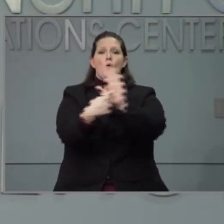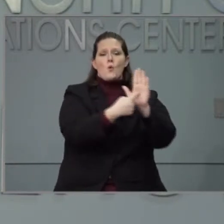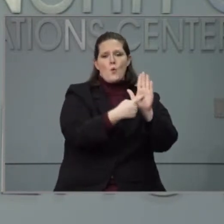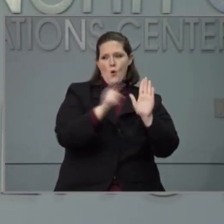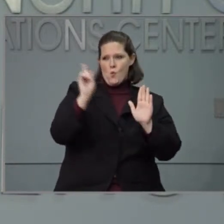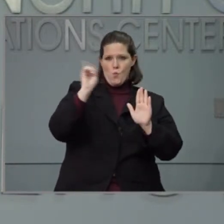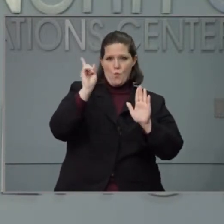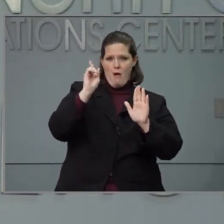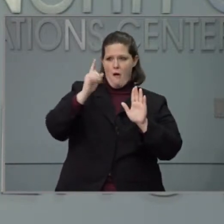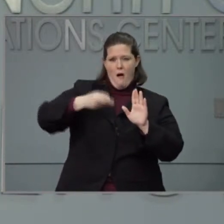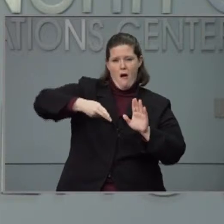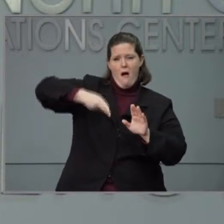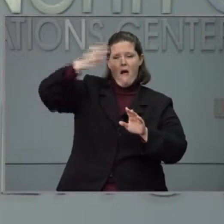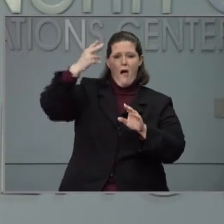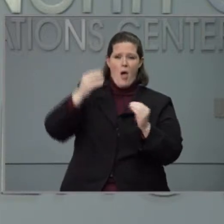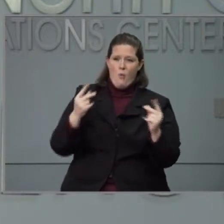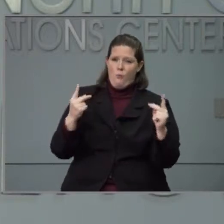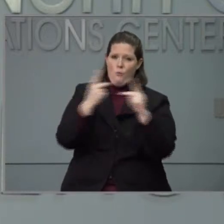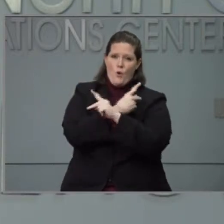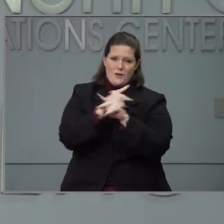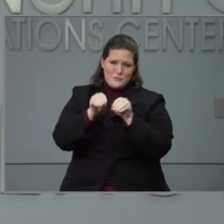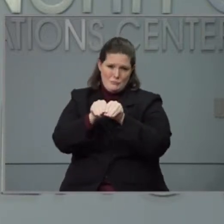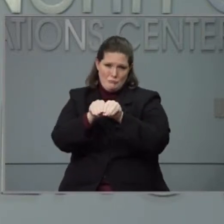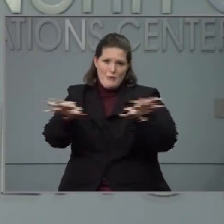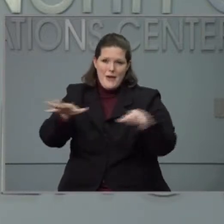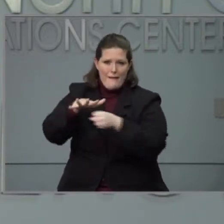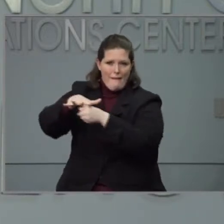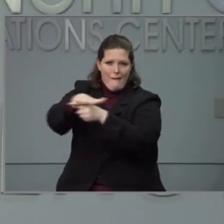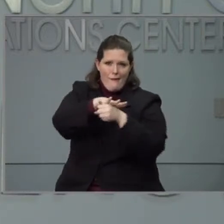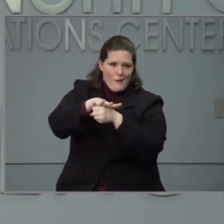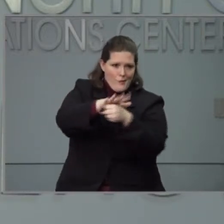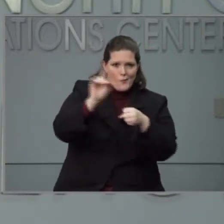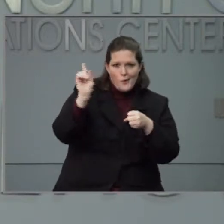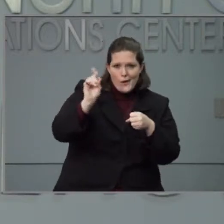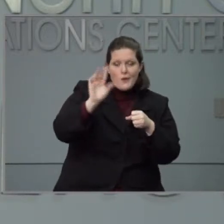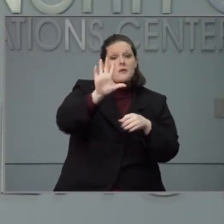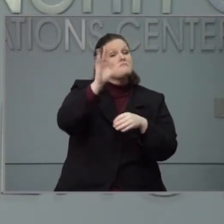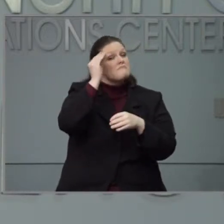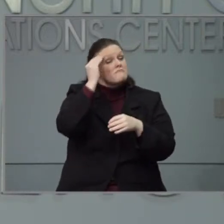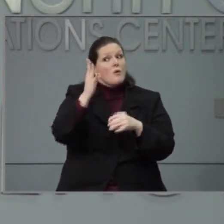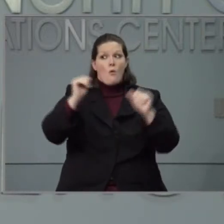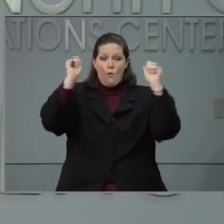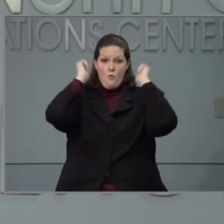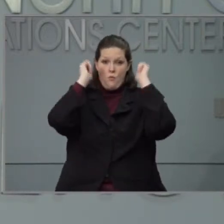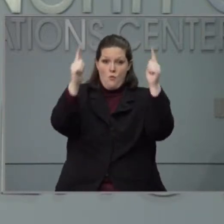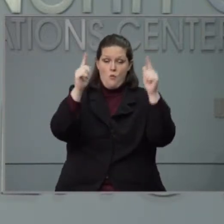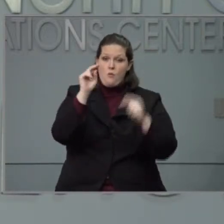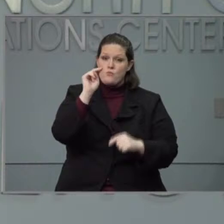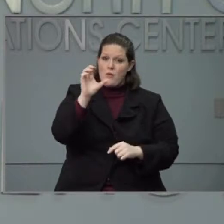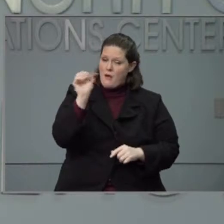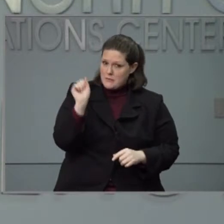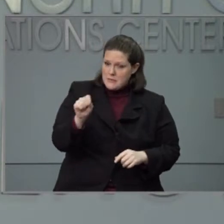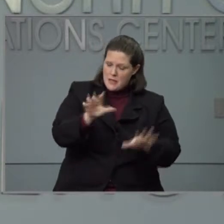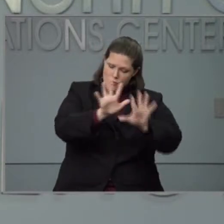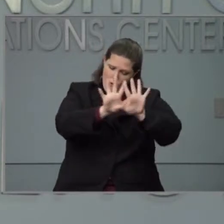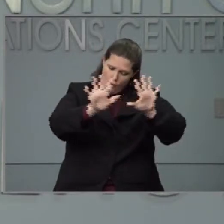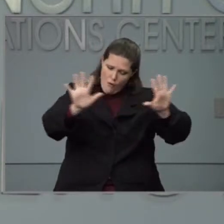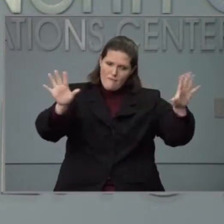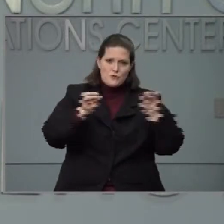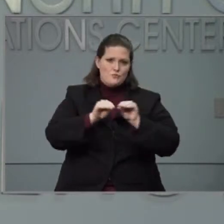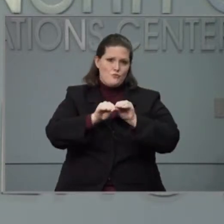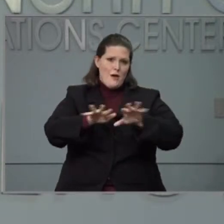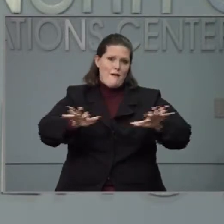viral hotspots. But let me be clear, the entire state is experiencing widespread